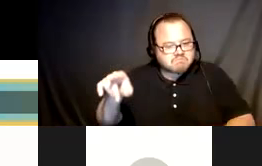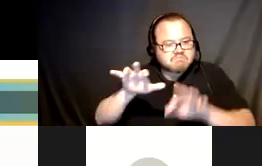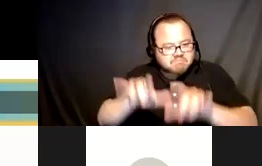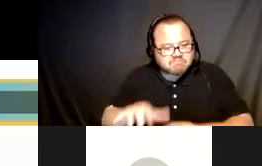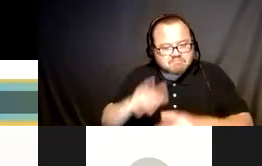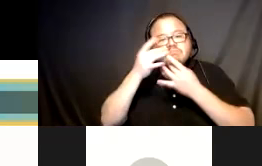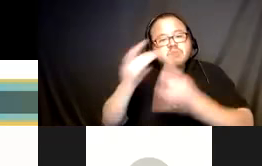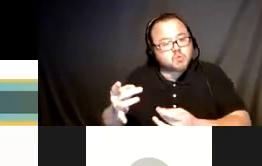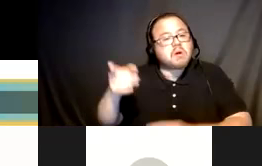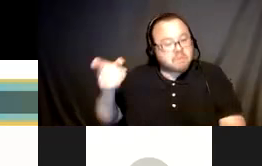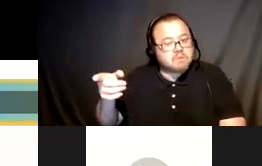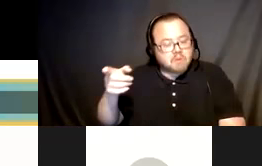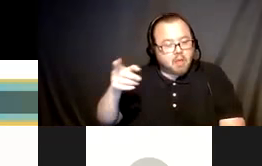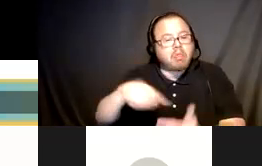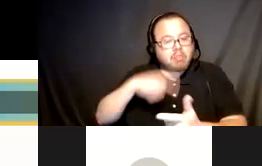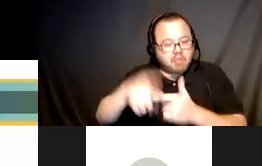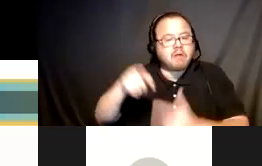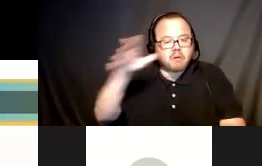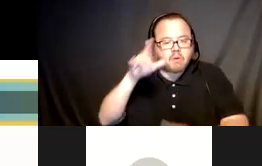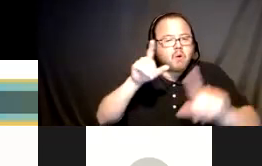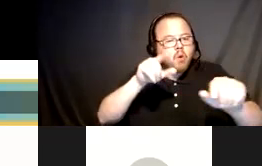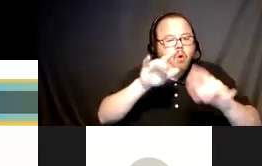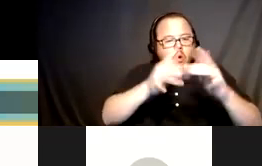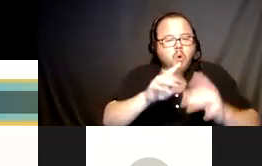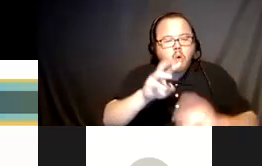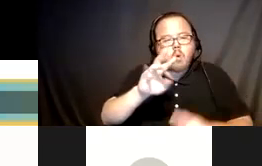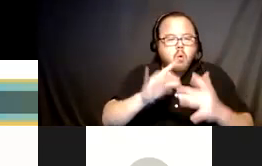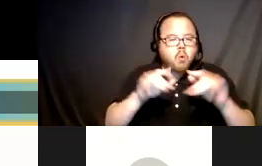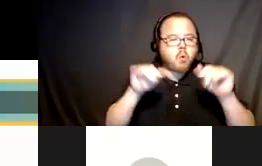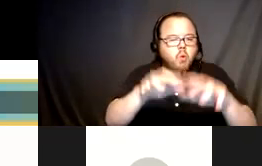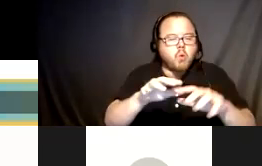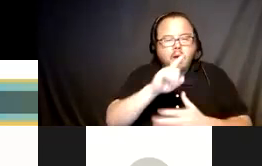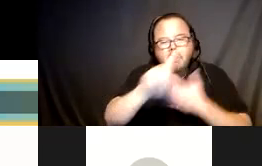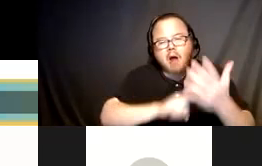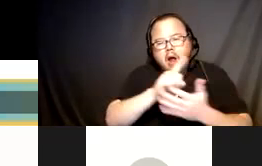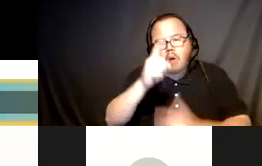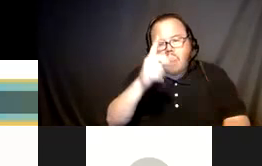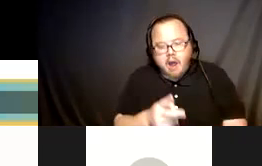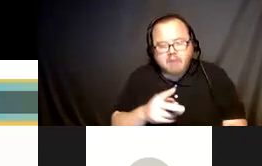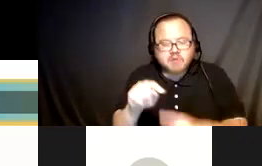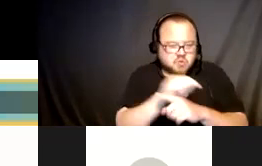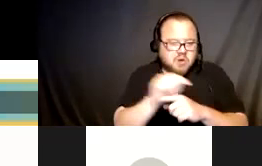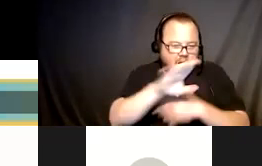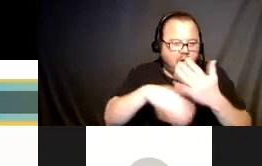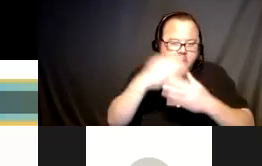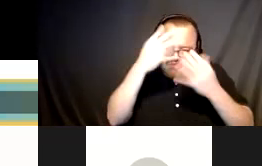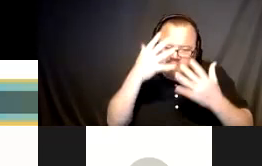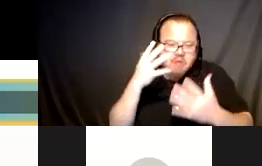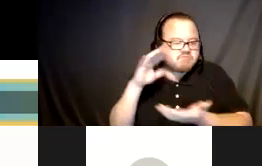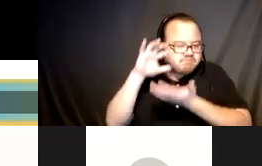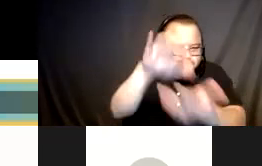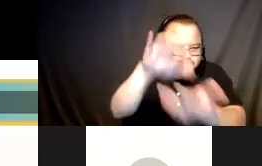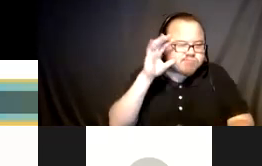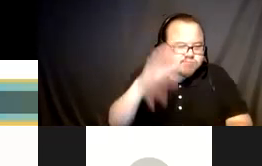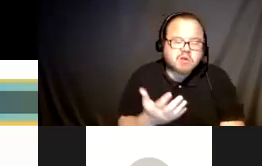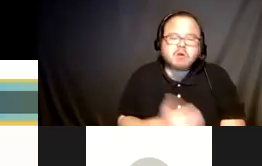interested. And then from there, you'll attend a webinar. It's about an hour, hour and a half to get all the information on what you would need.